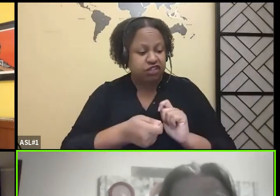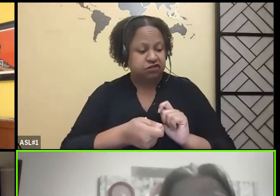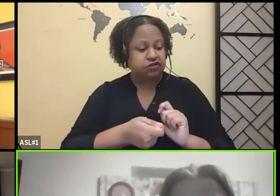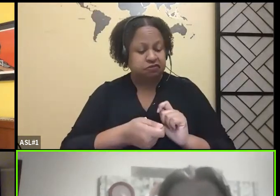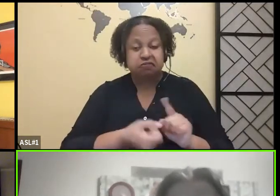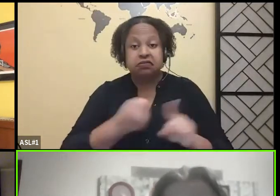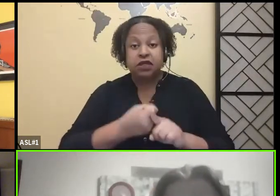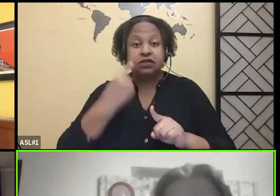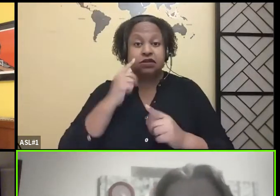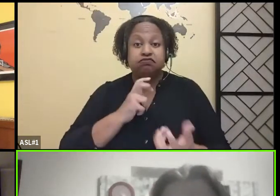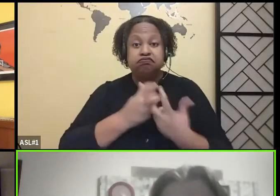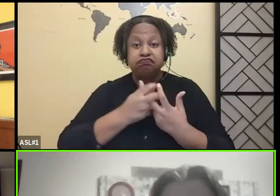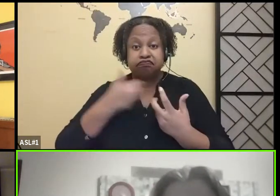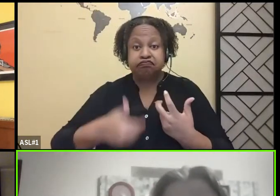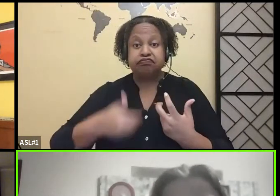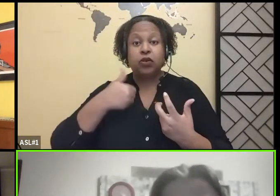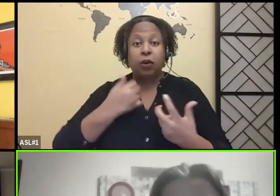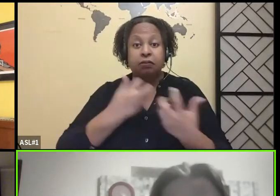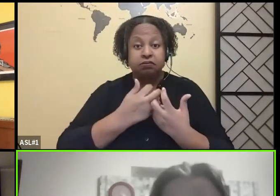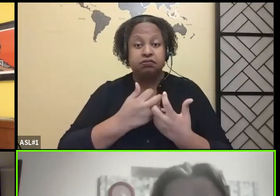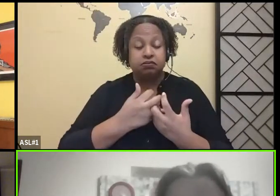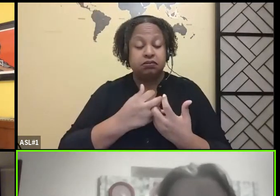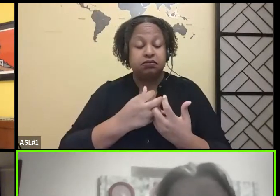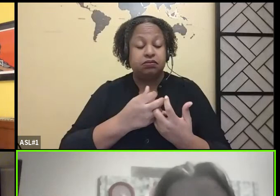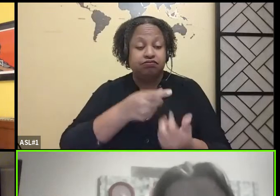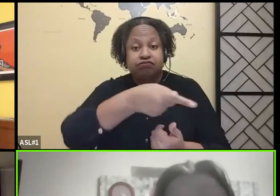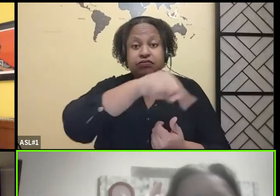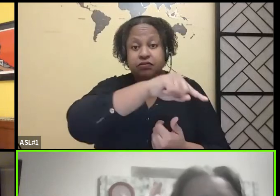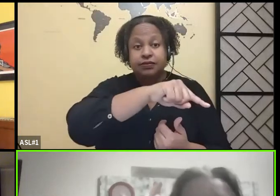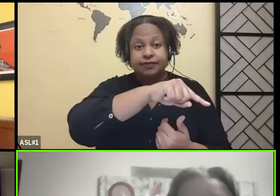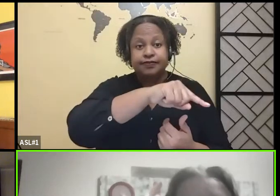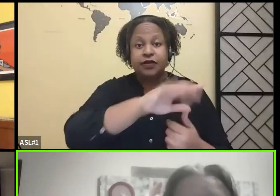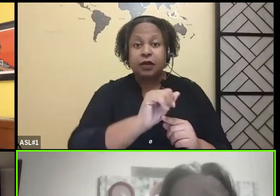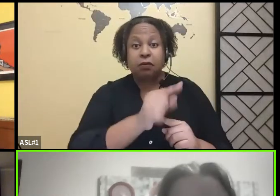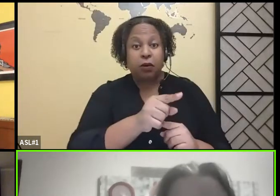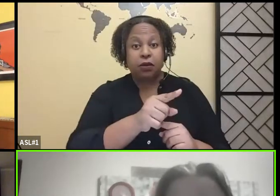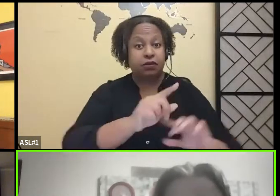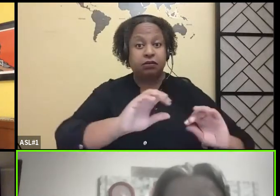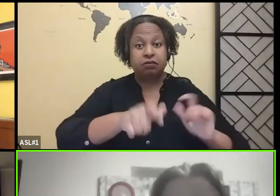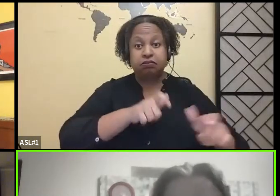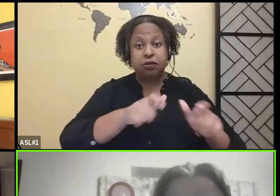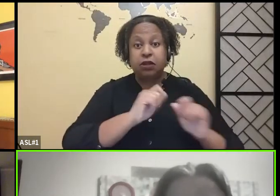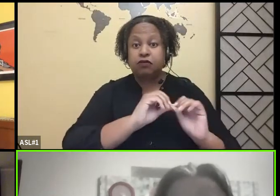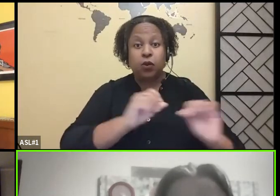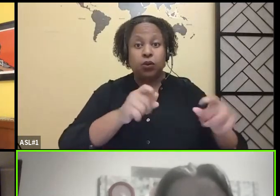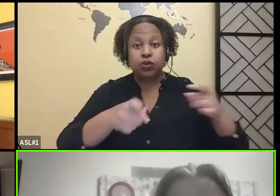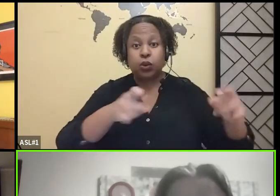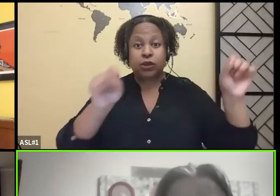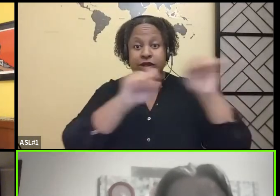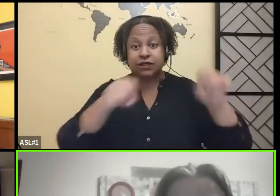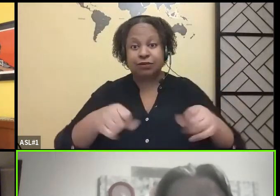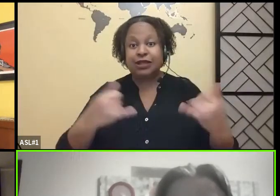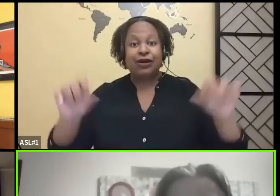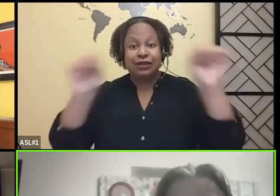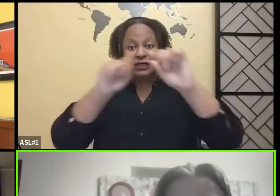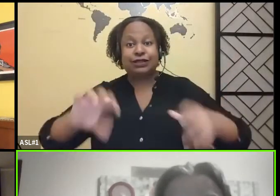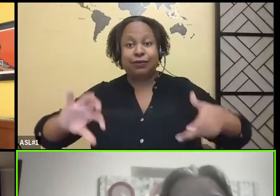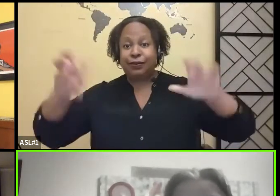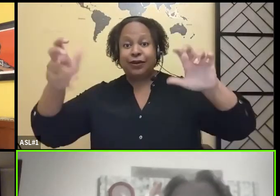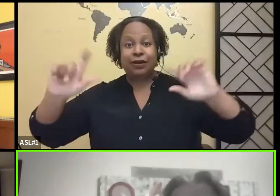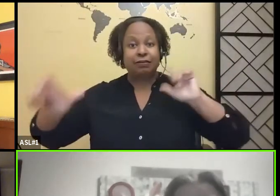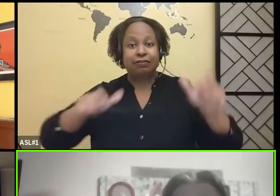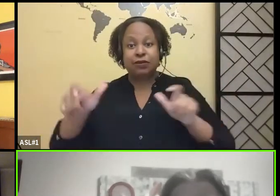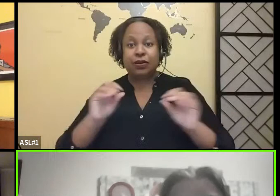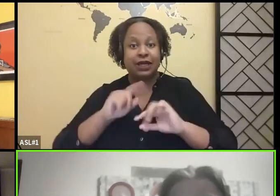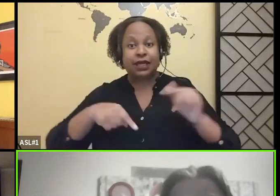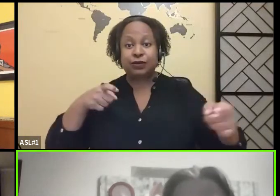thing is that in this moment, I don't want to keep saying this, but they do not have control over the system at all. I mean,